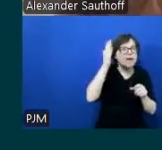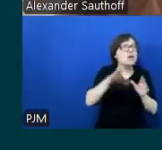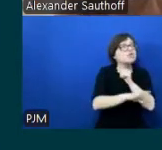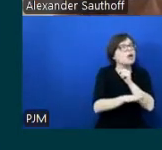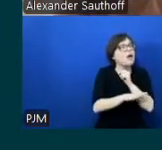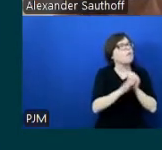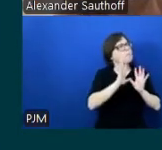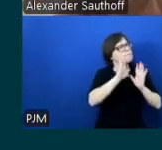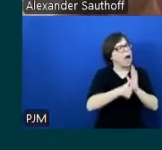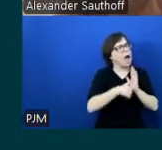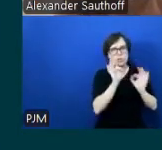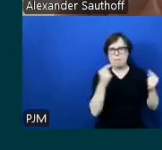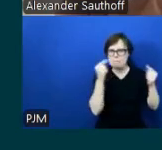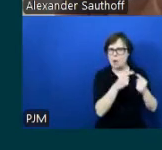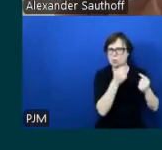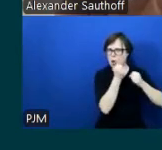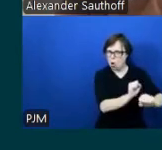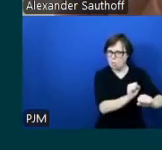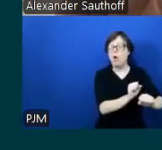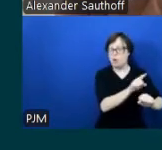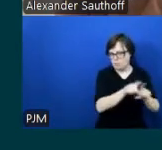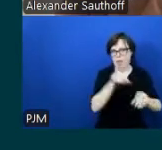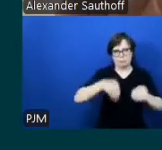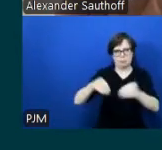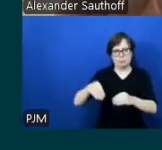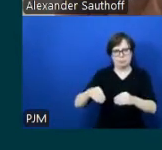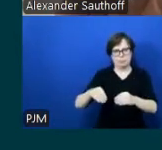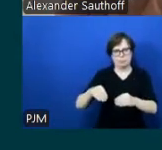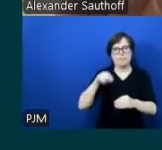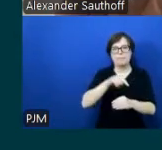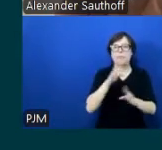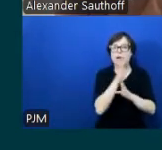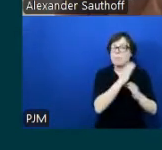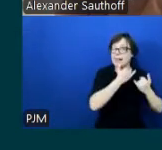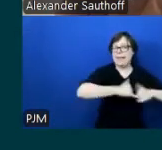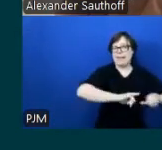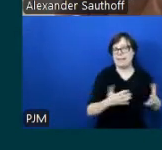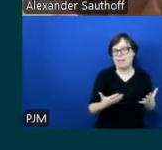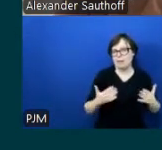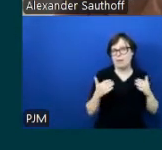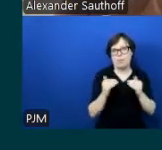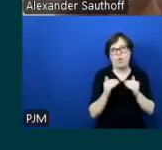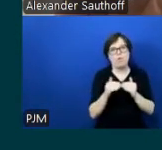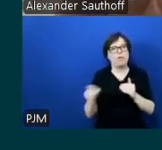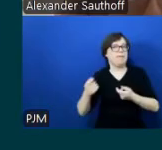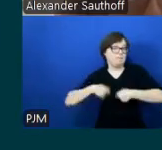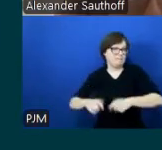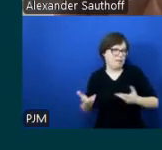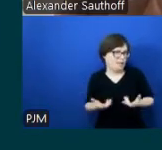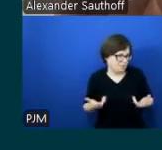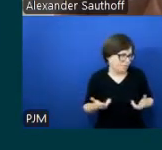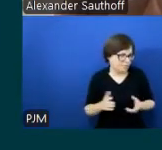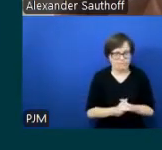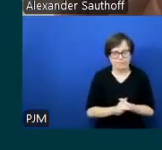is much more different than on the countryside. So main criteria are the following, as you can see.